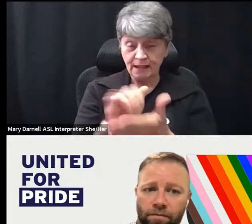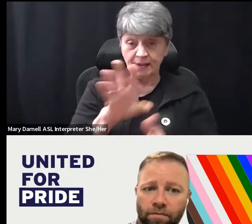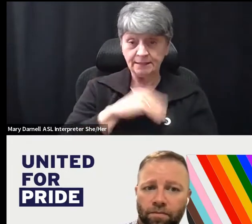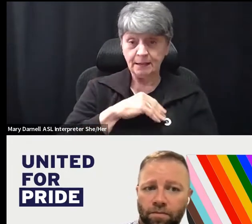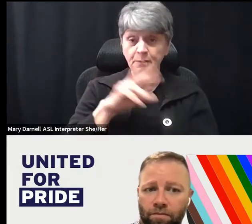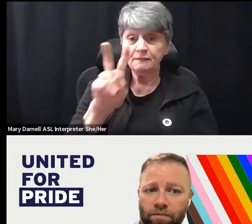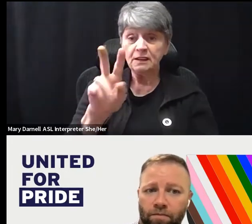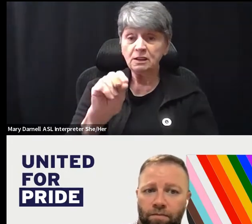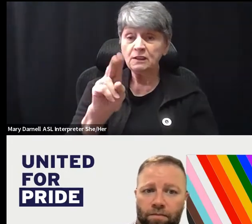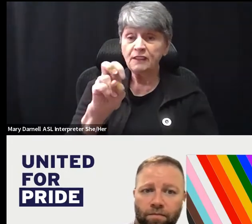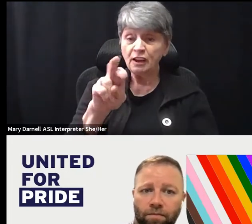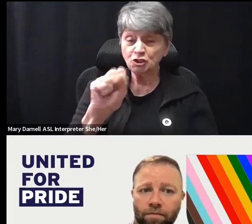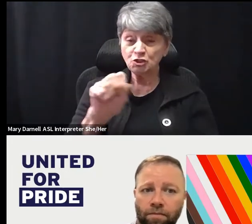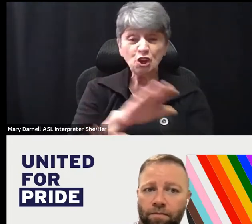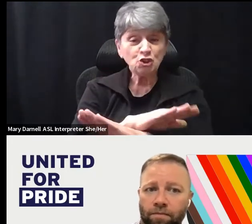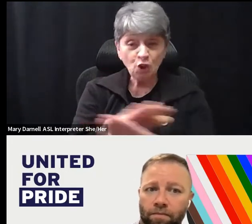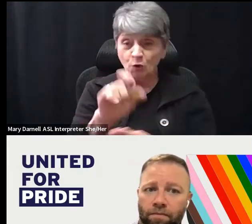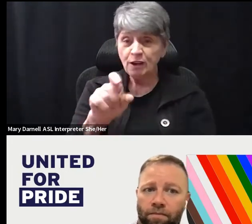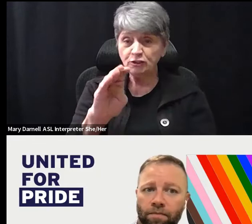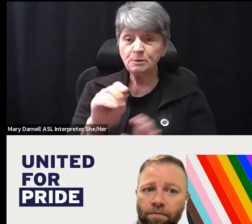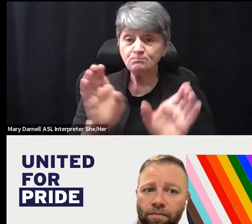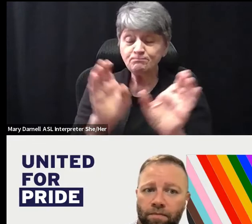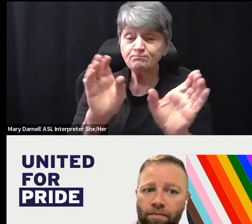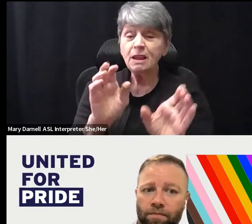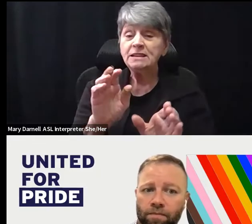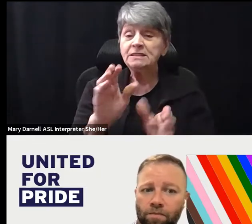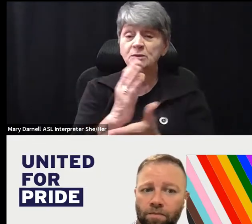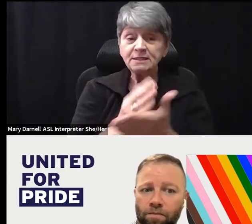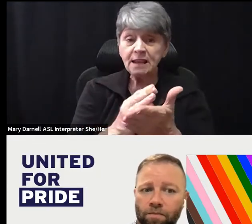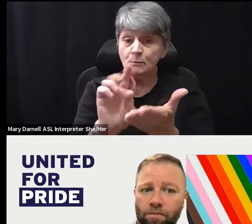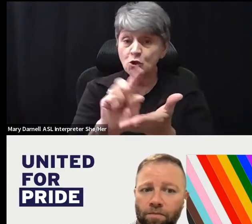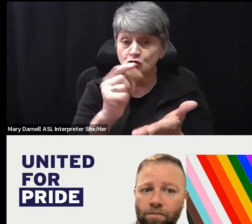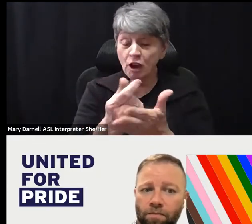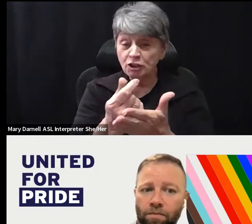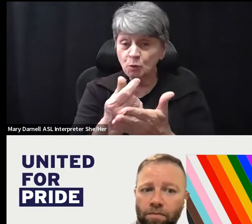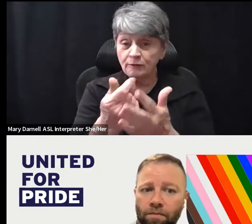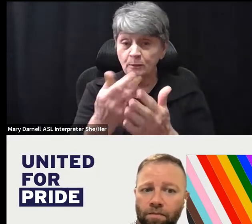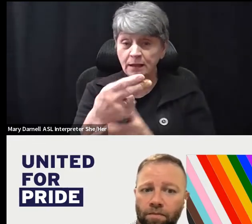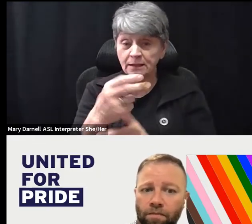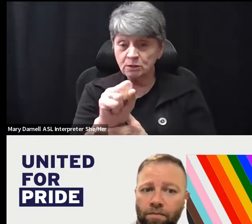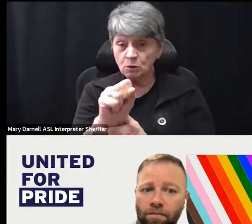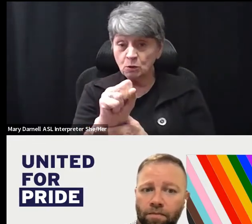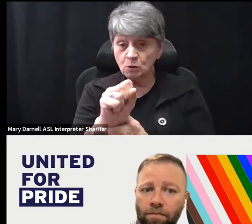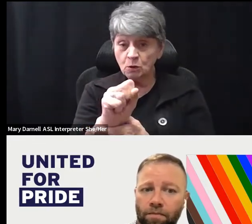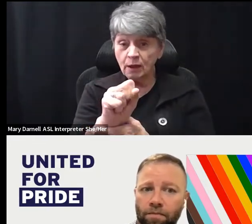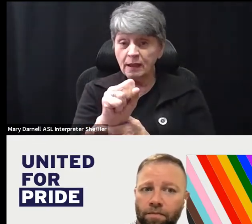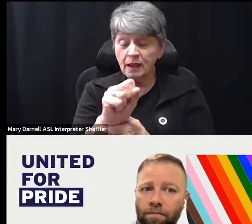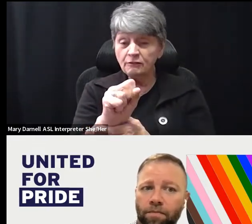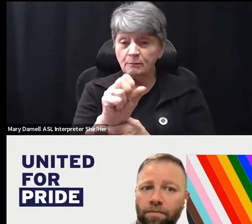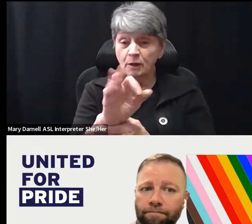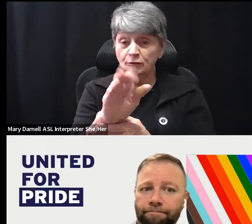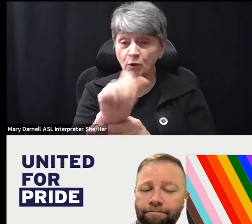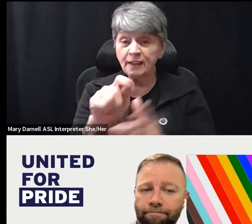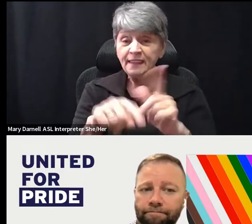to be accredited. So there's a series of kids who graduate from high school with a voucher in Florida, and they can't go to college or